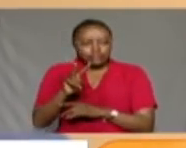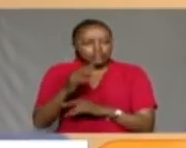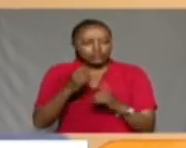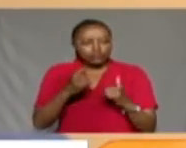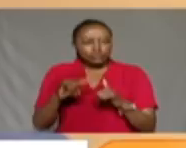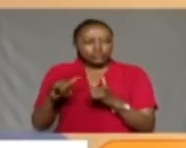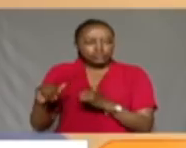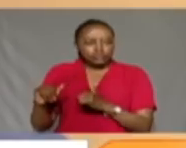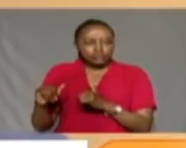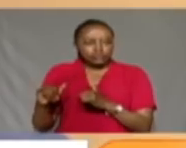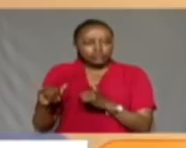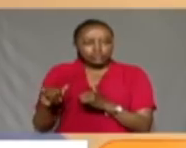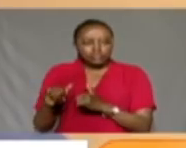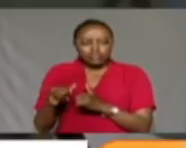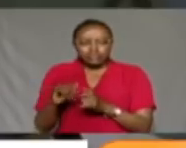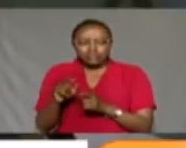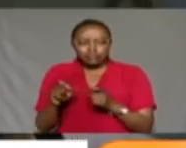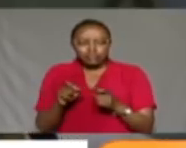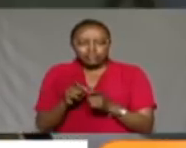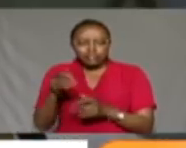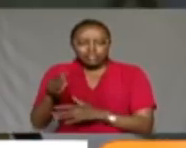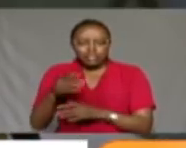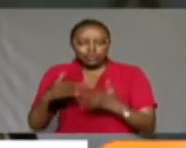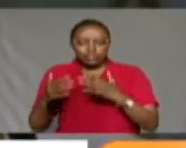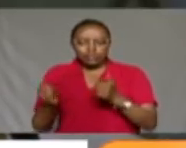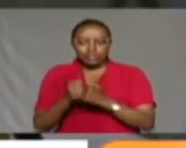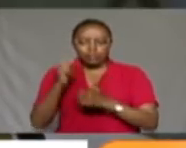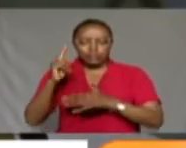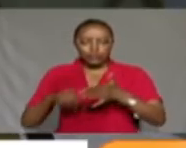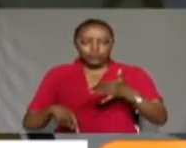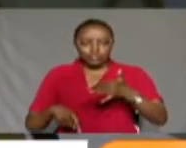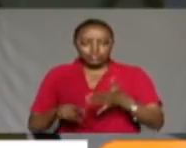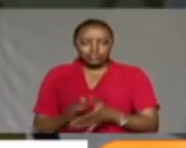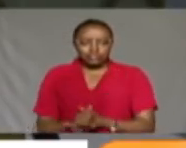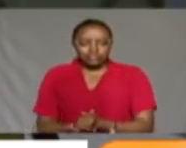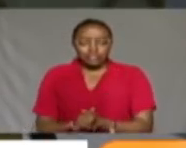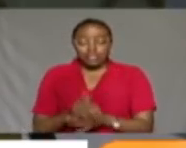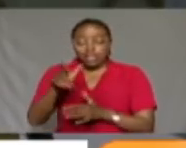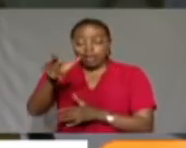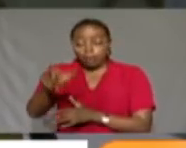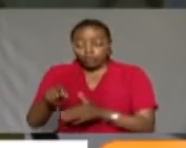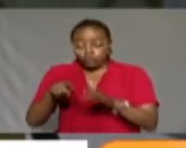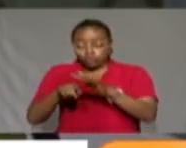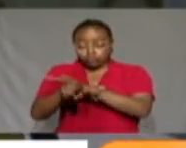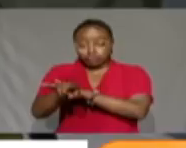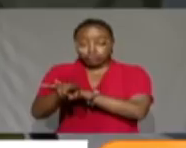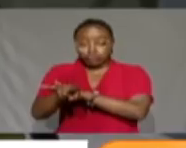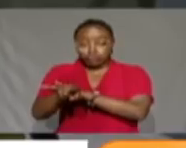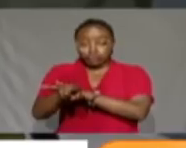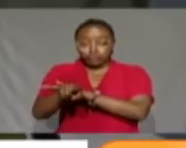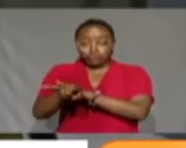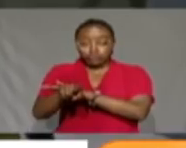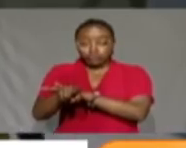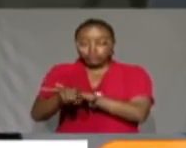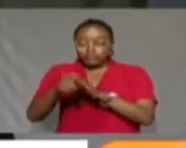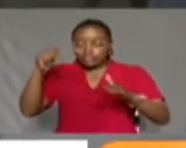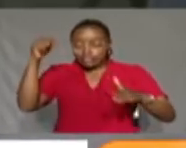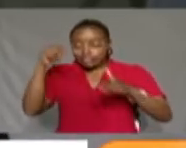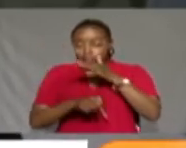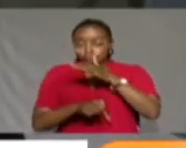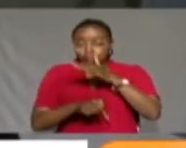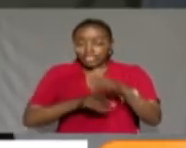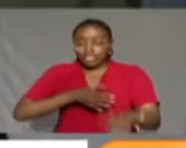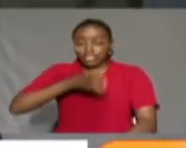nikuchanga vipika bunguwazi fulani tu hivi. What happens is that when a person goes too deep into